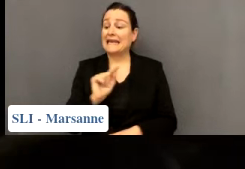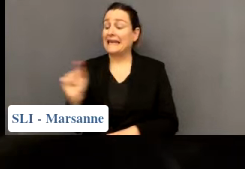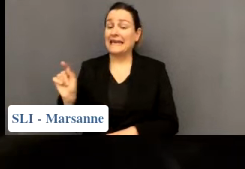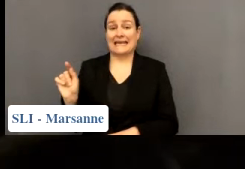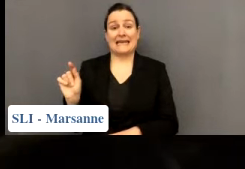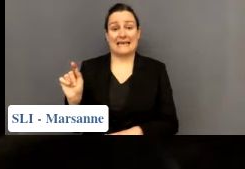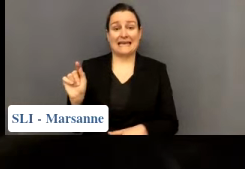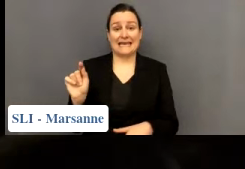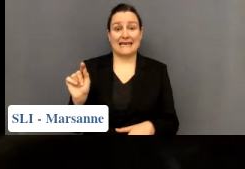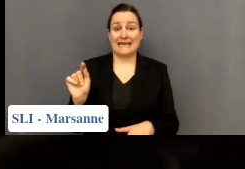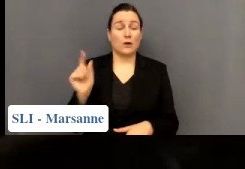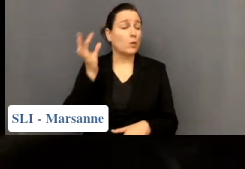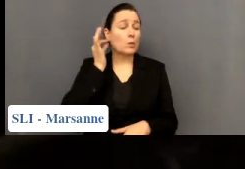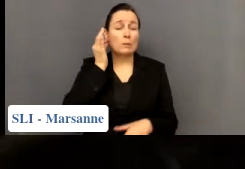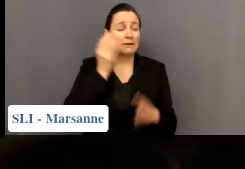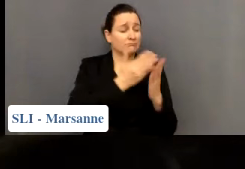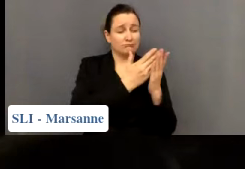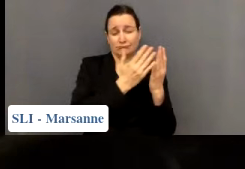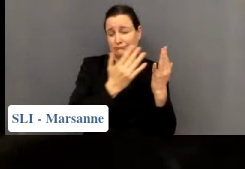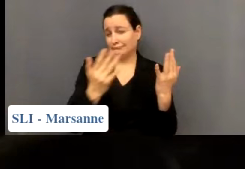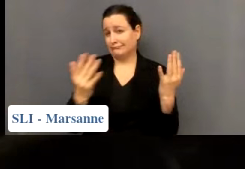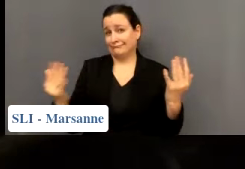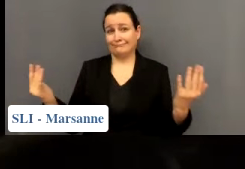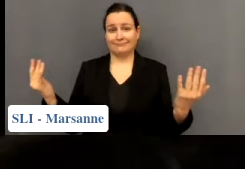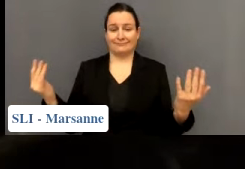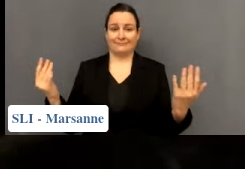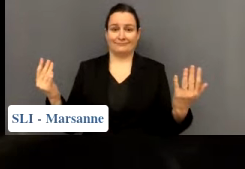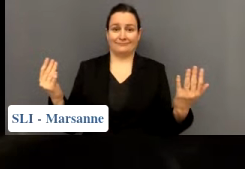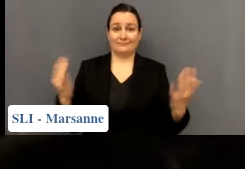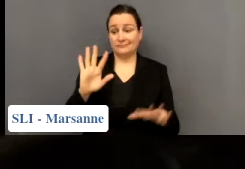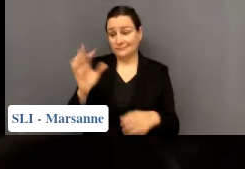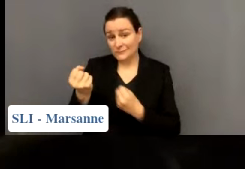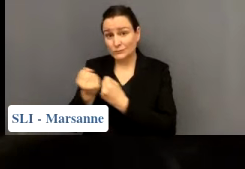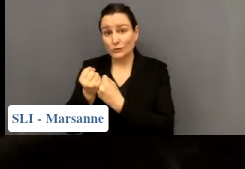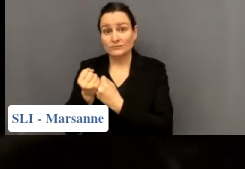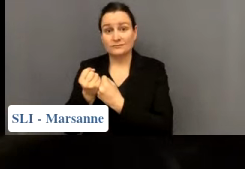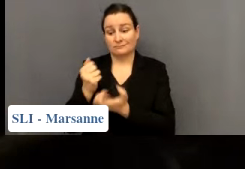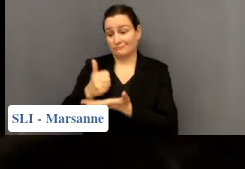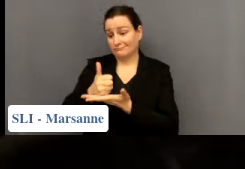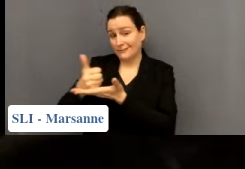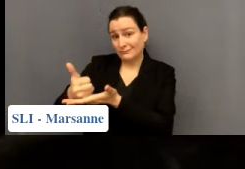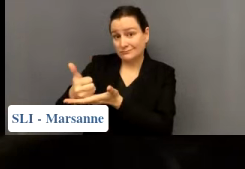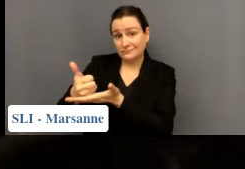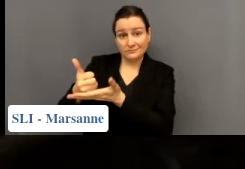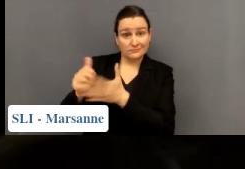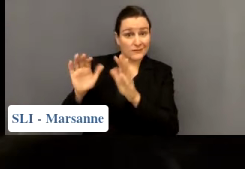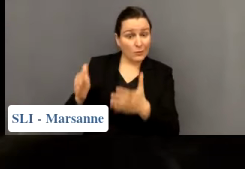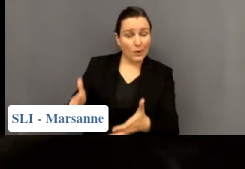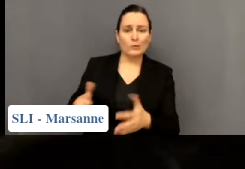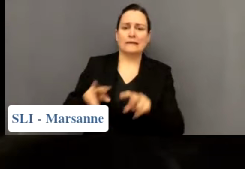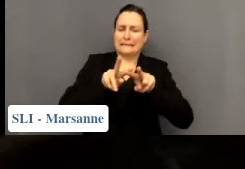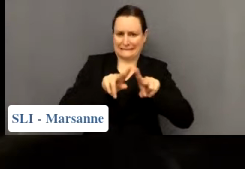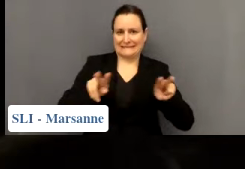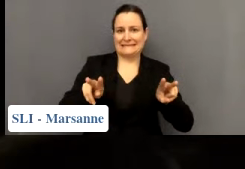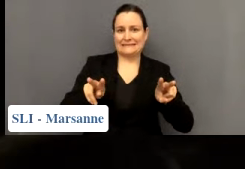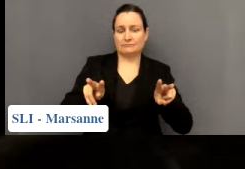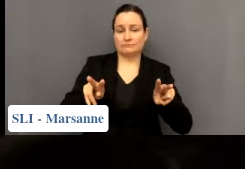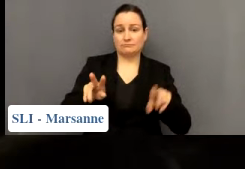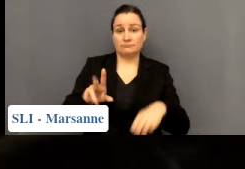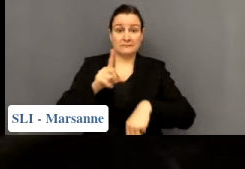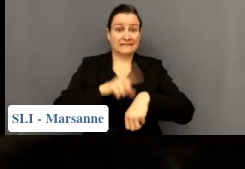policy, with an eye toward what kind of supports and interventions are necessary, not just at the time of crisis, but across